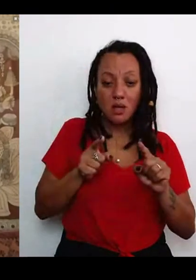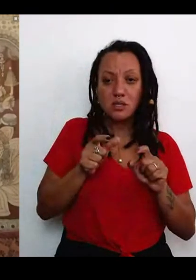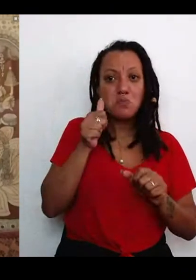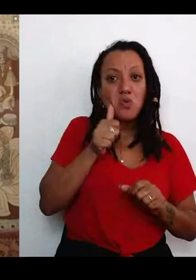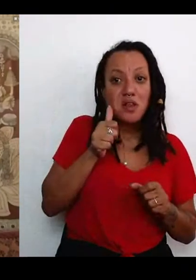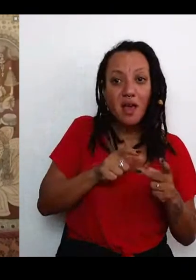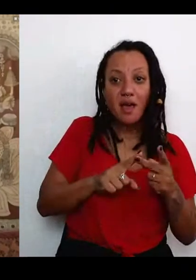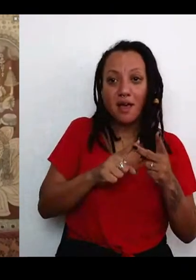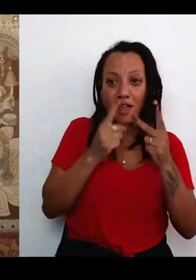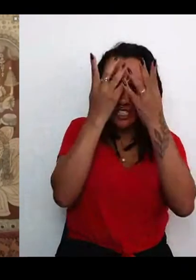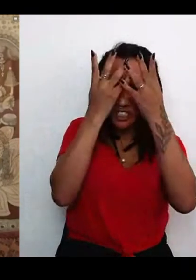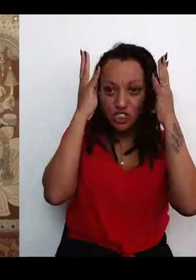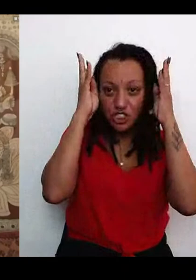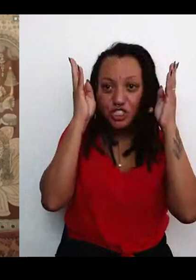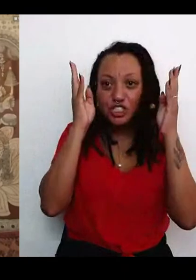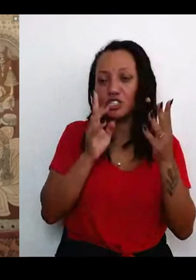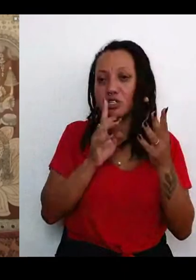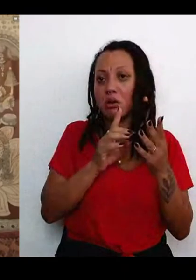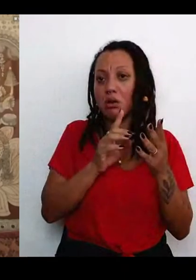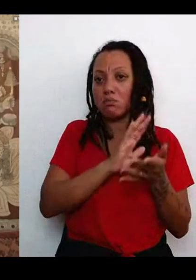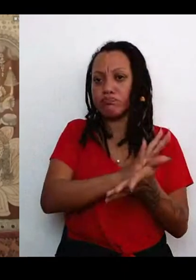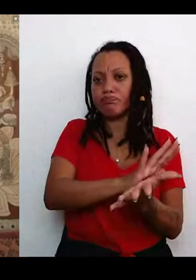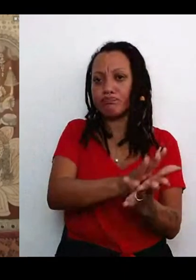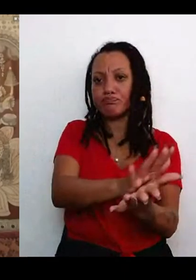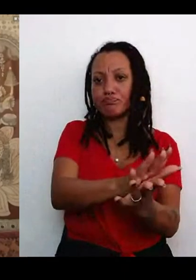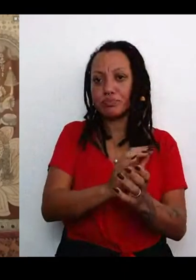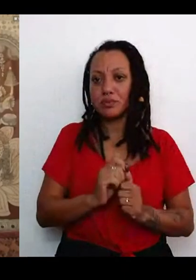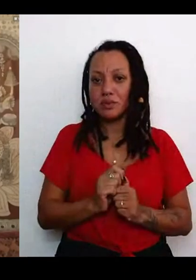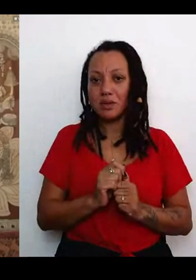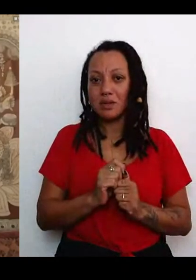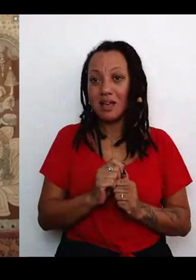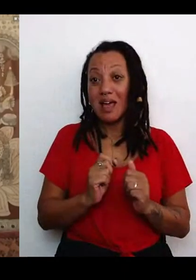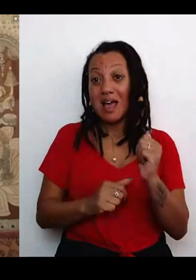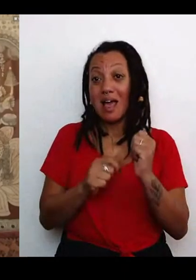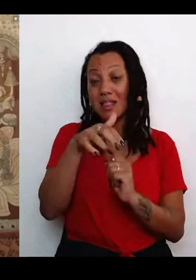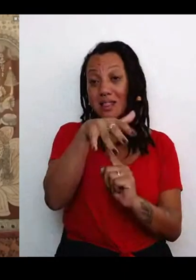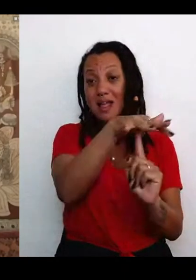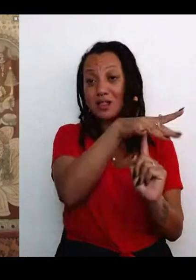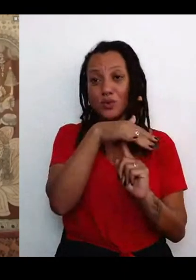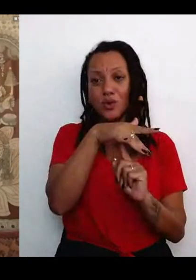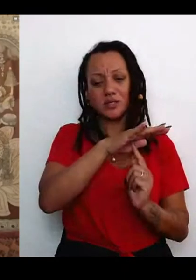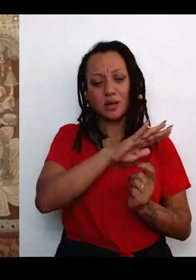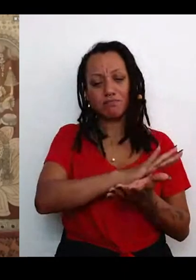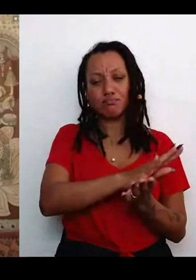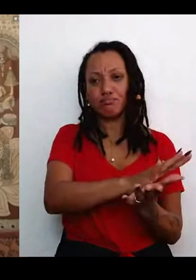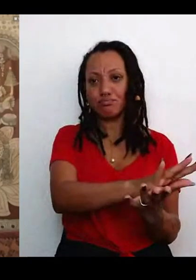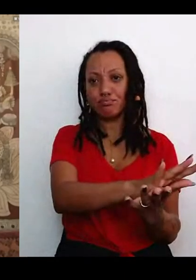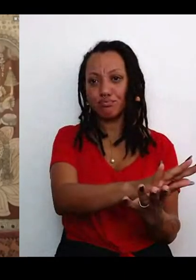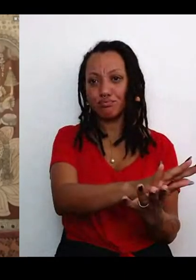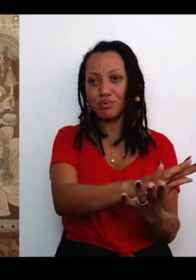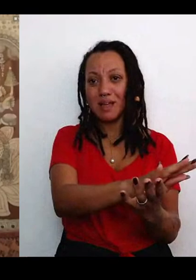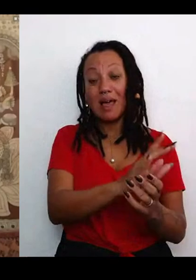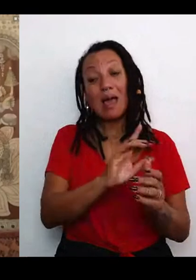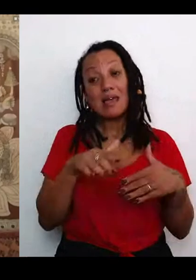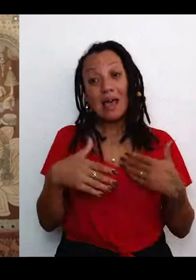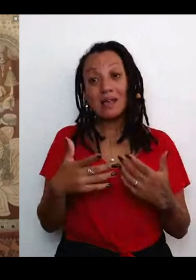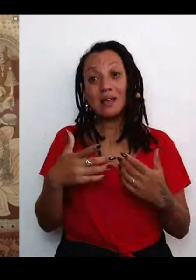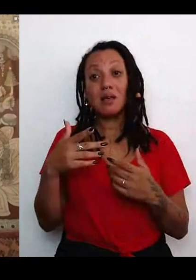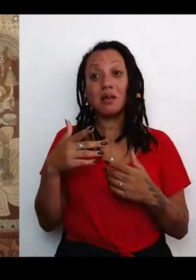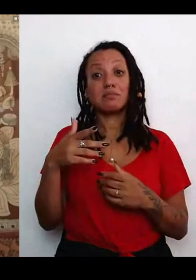nature and Society look like the creation of wealth this is what GDP measures GDP is an extractive measure